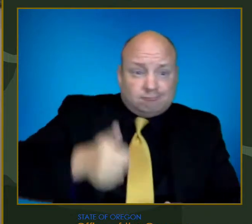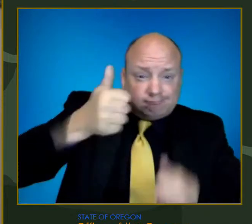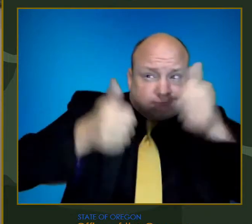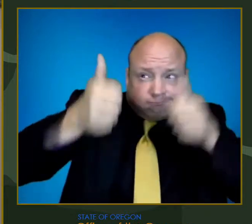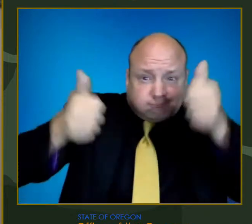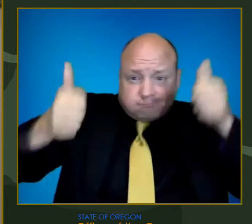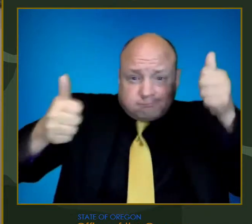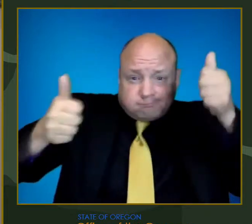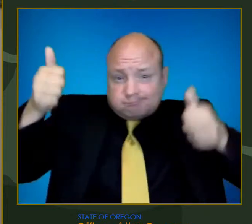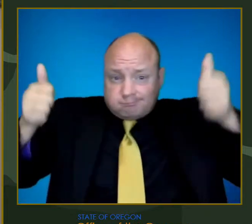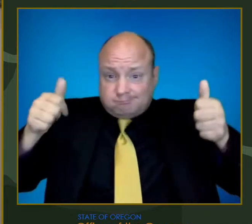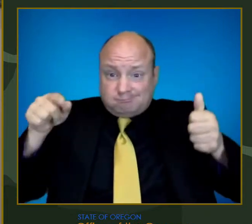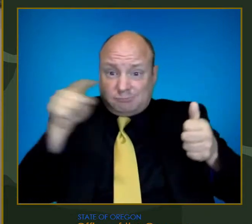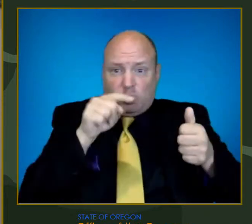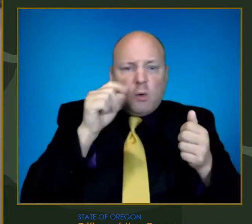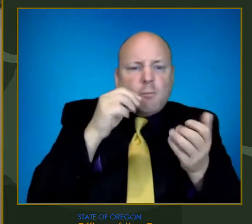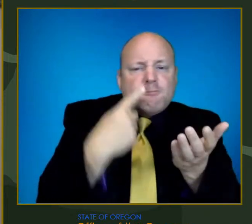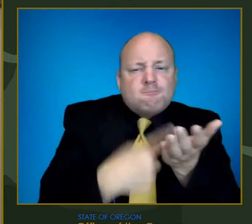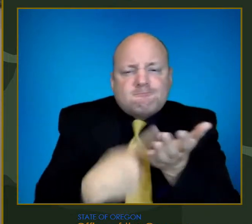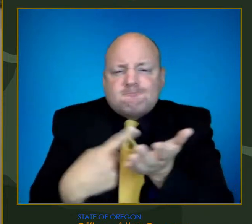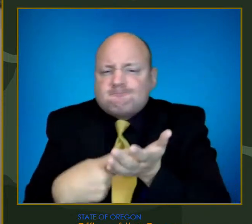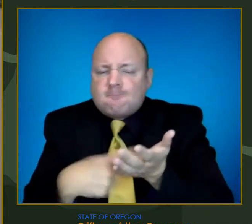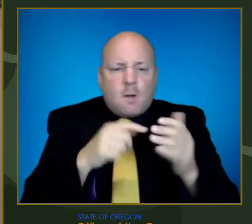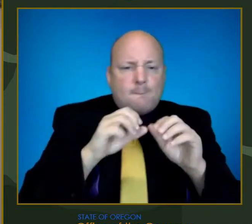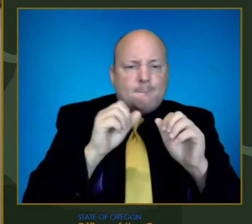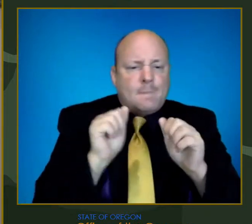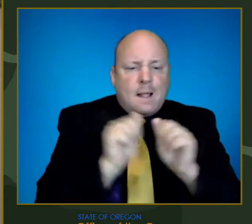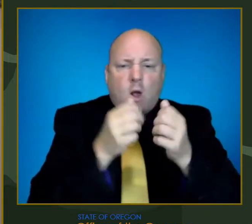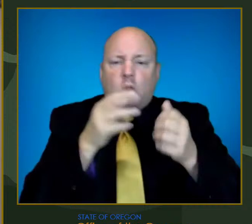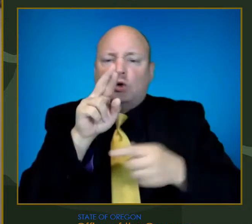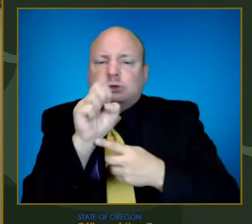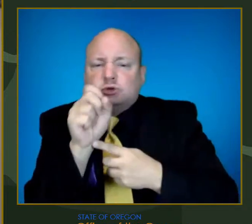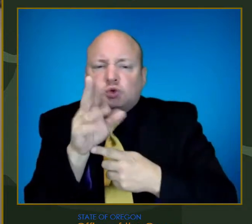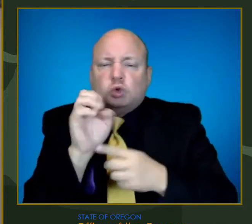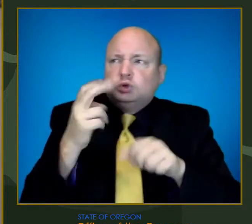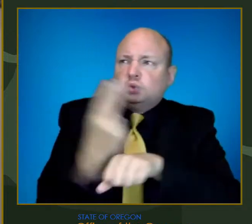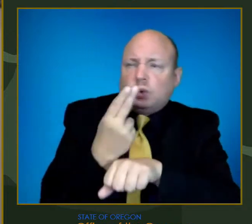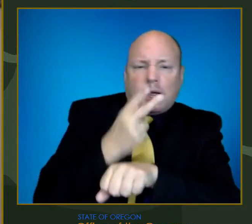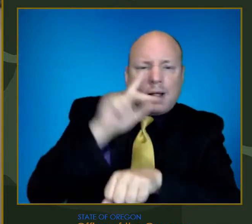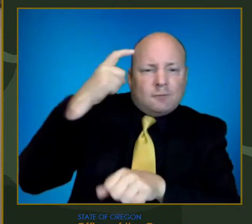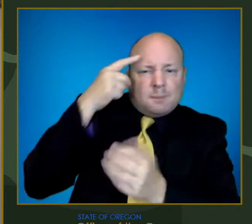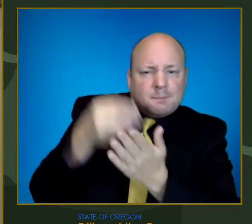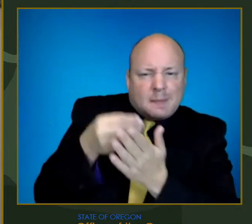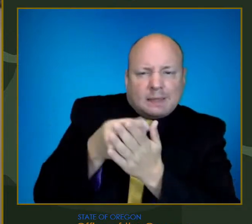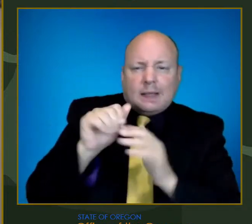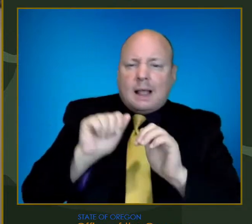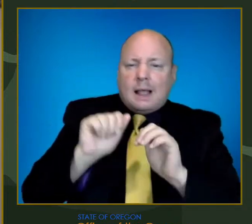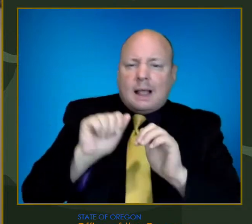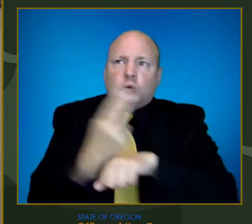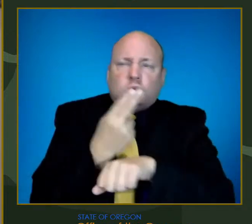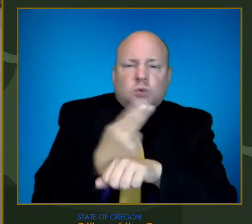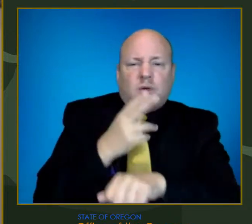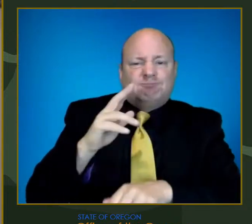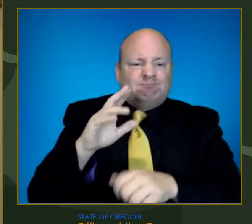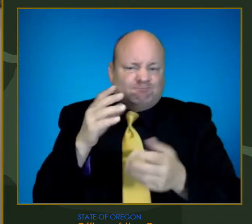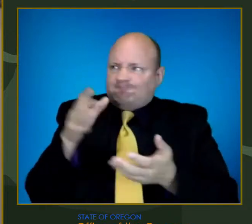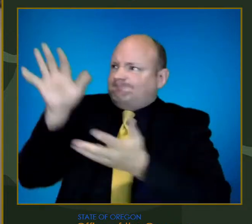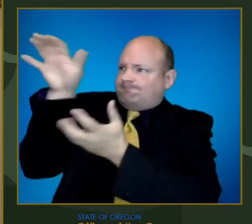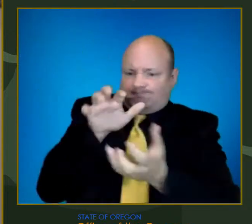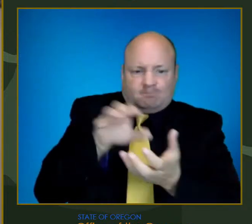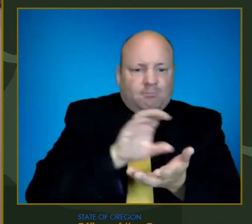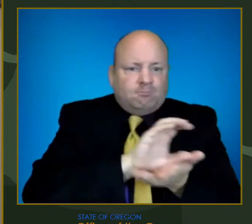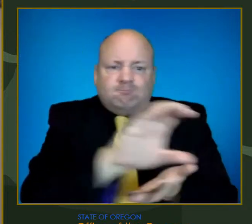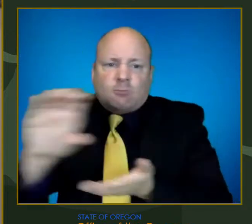resources, including federal funds, to support their staffs during current shortfalls. I will provide additional